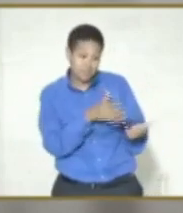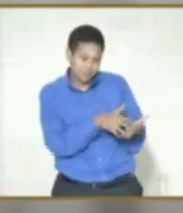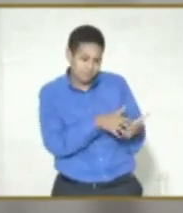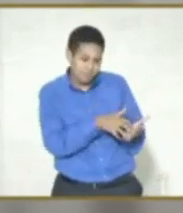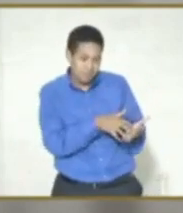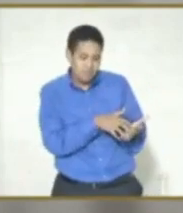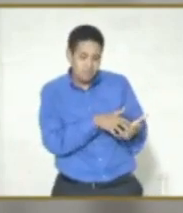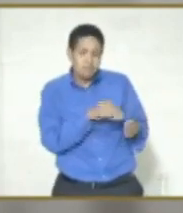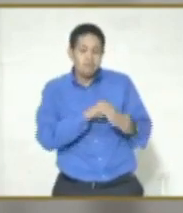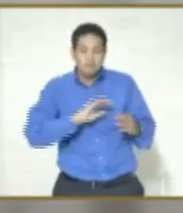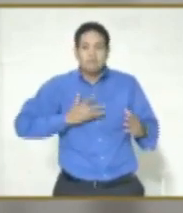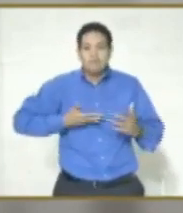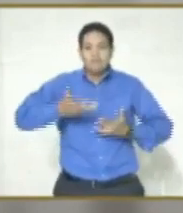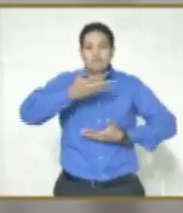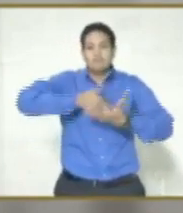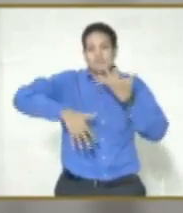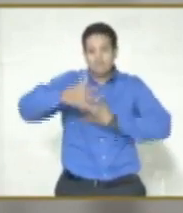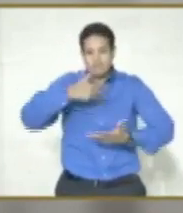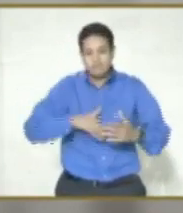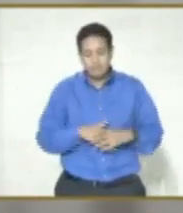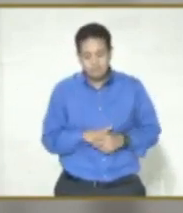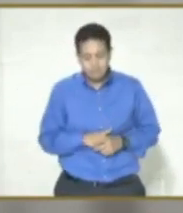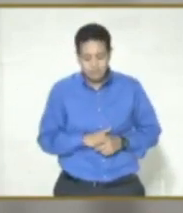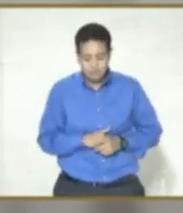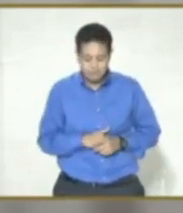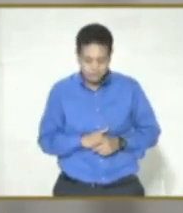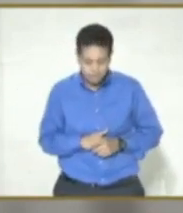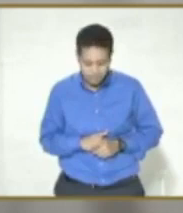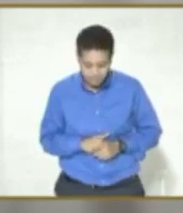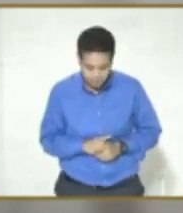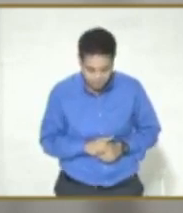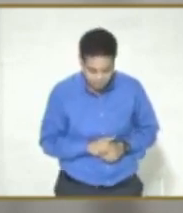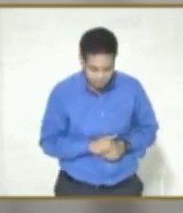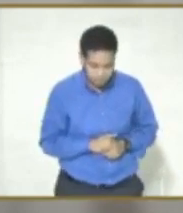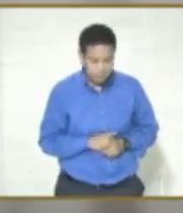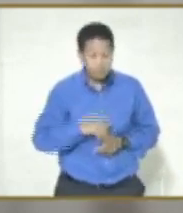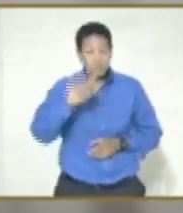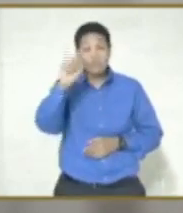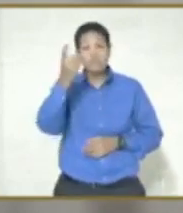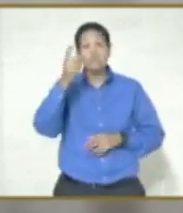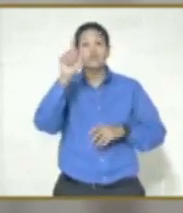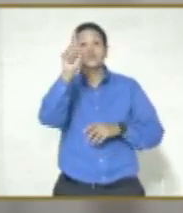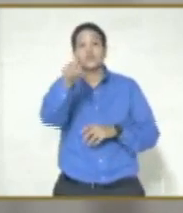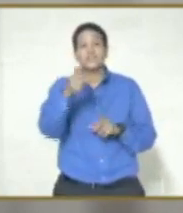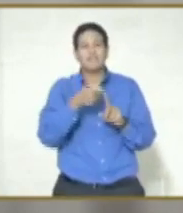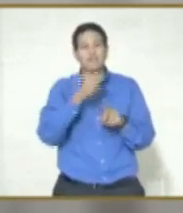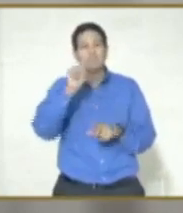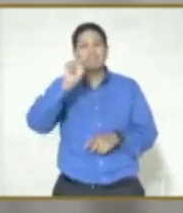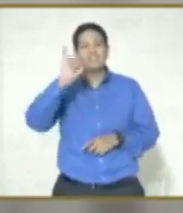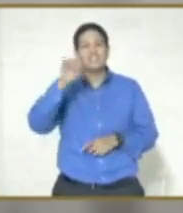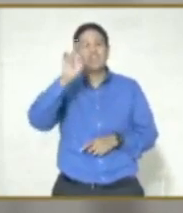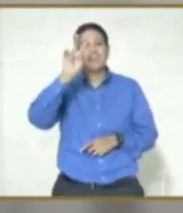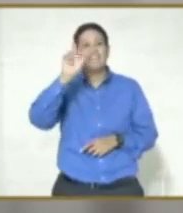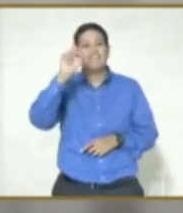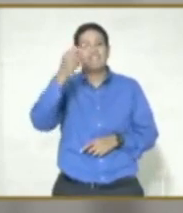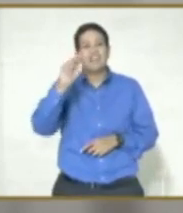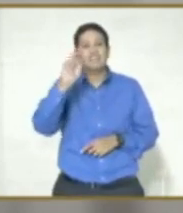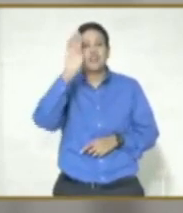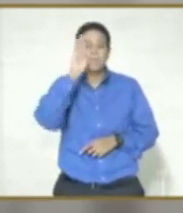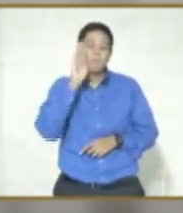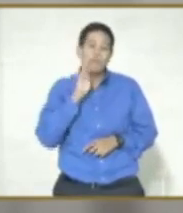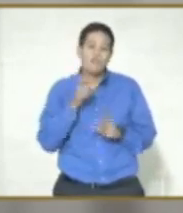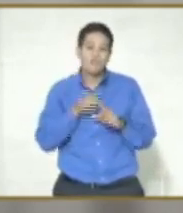in our society. The first question, of course, comes from TBJ, Mr. Vashon Brown of TBJ, which is a